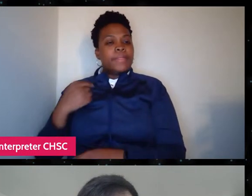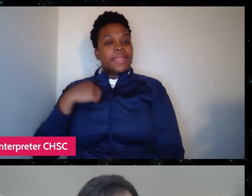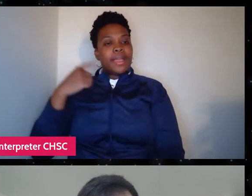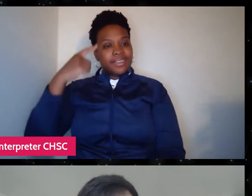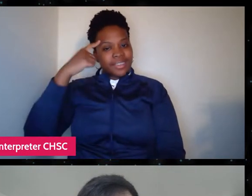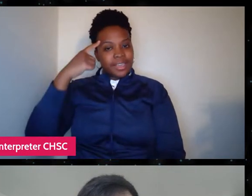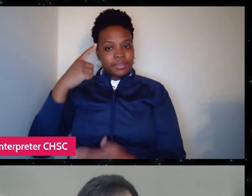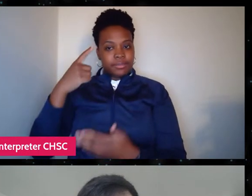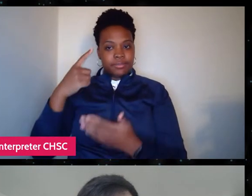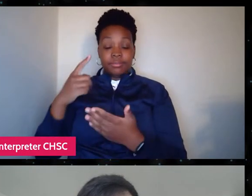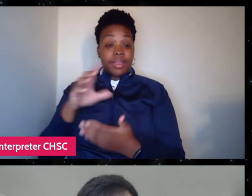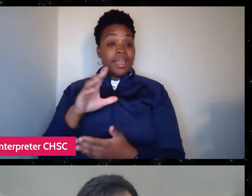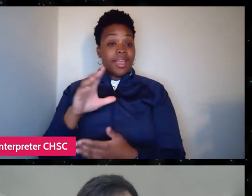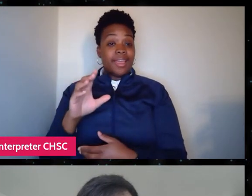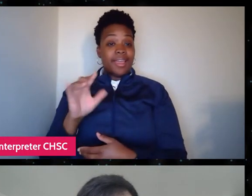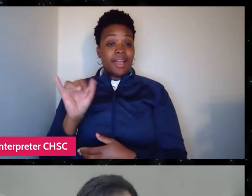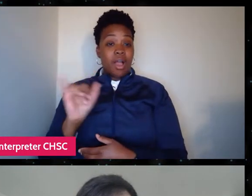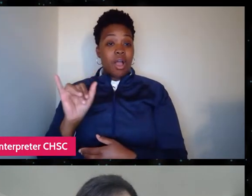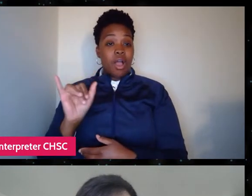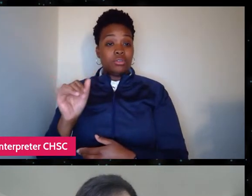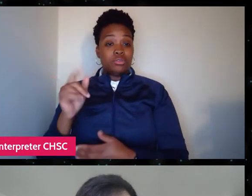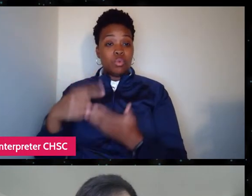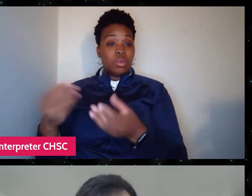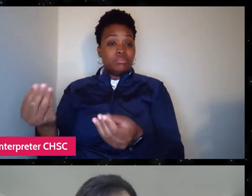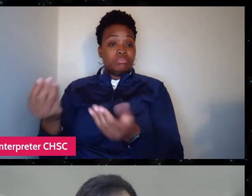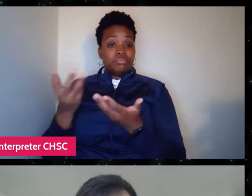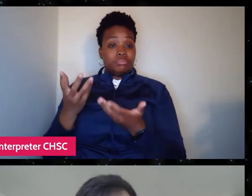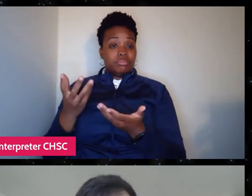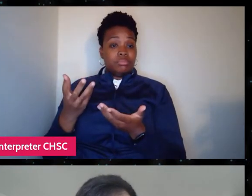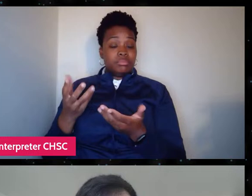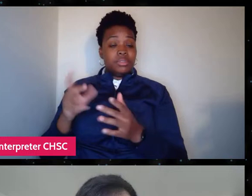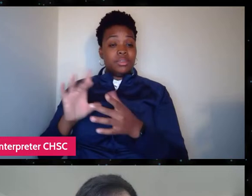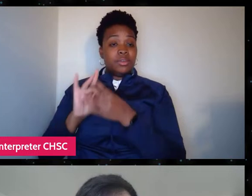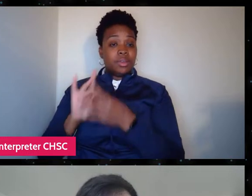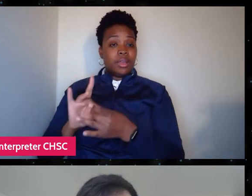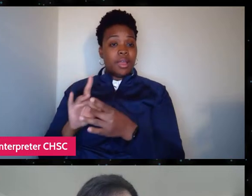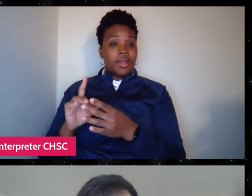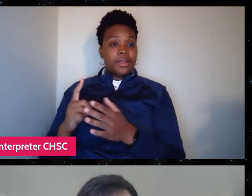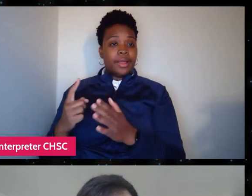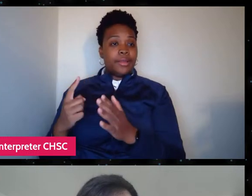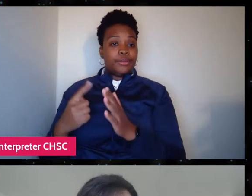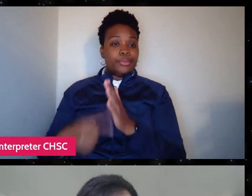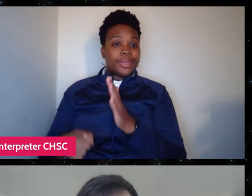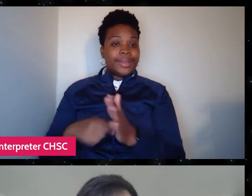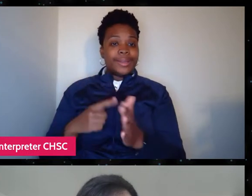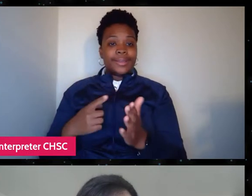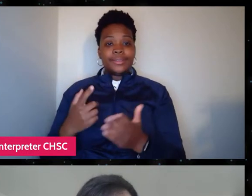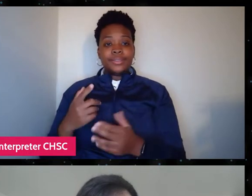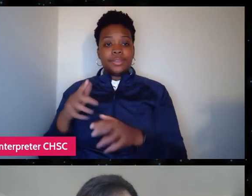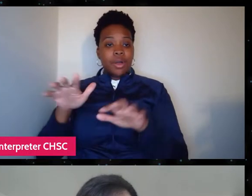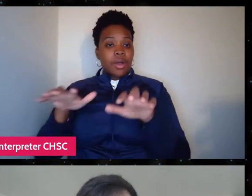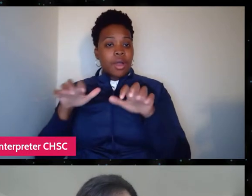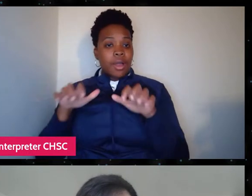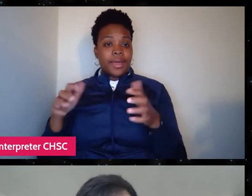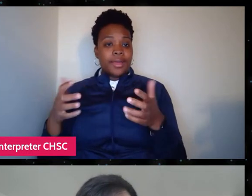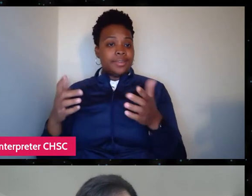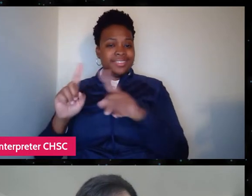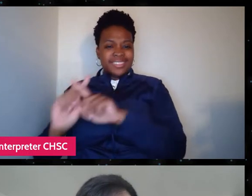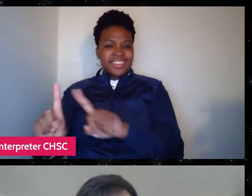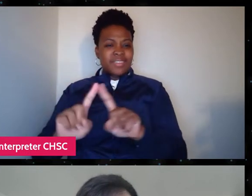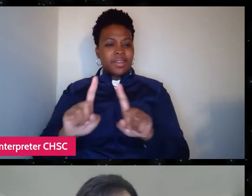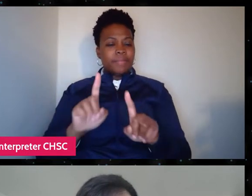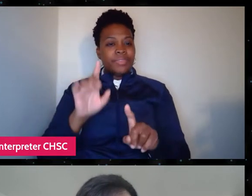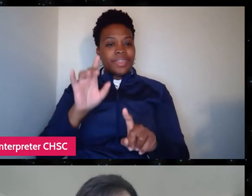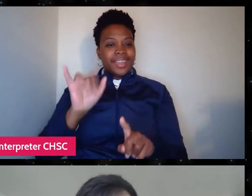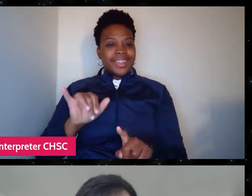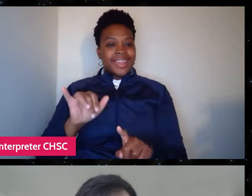and what has been fed back to us in terms of, you know, critics and audiences, is that that